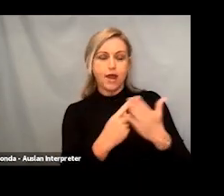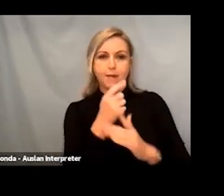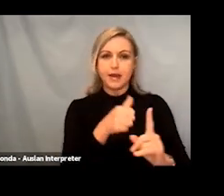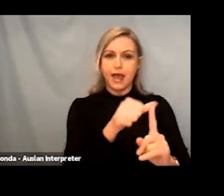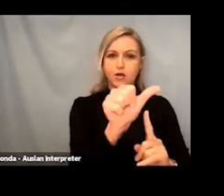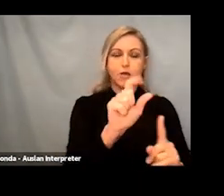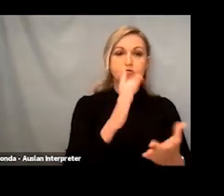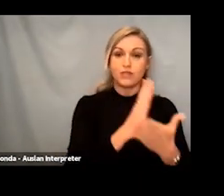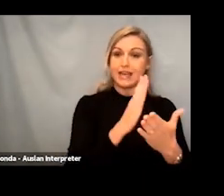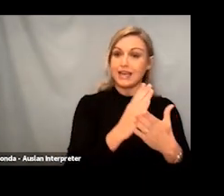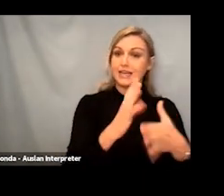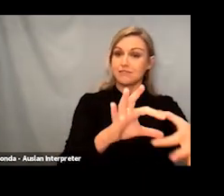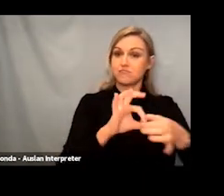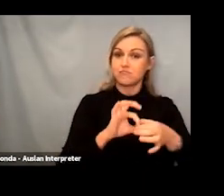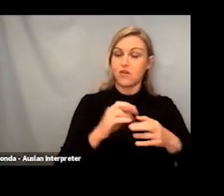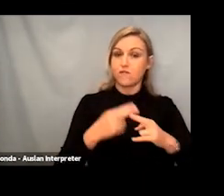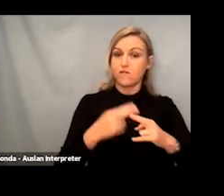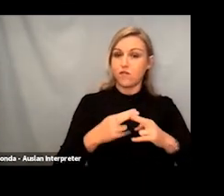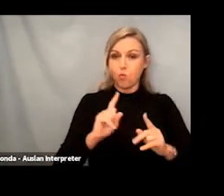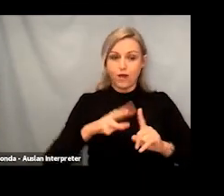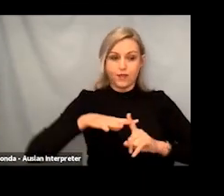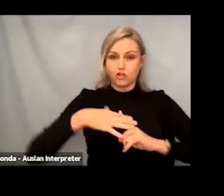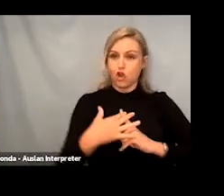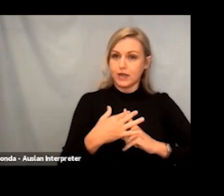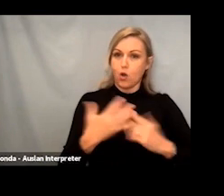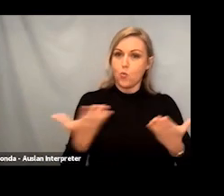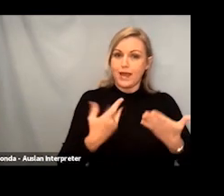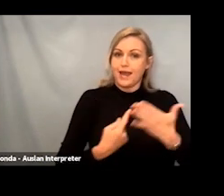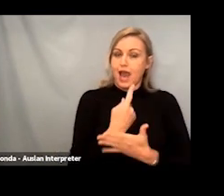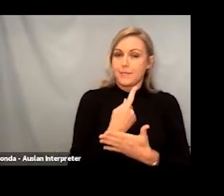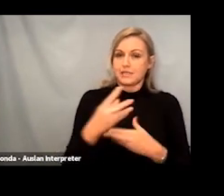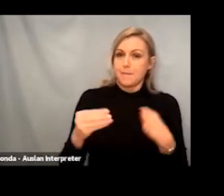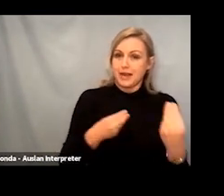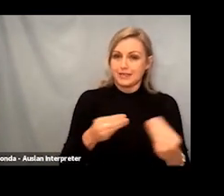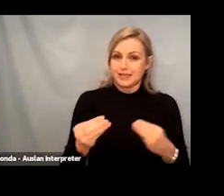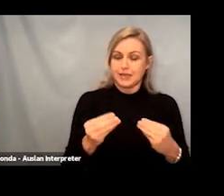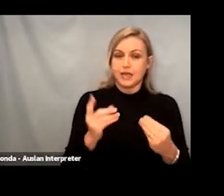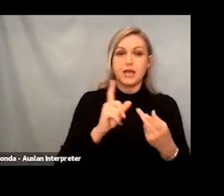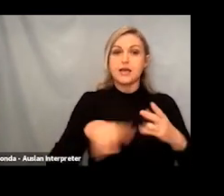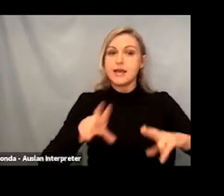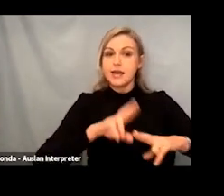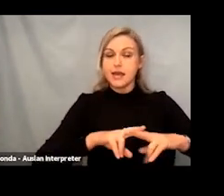the context in which that plasticity occurs. If the context is